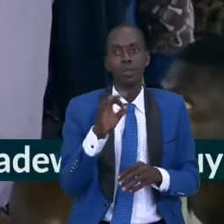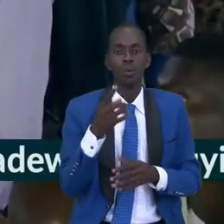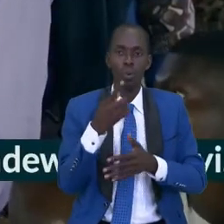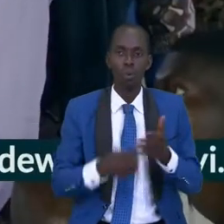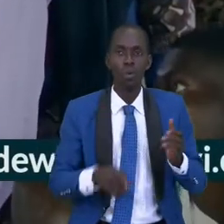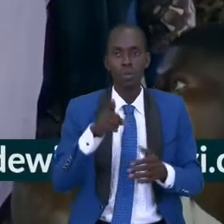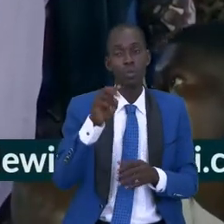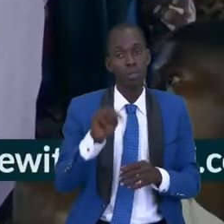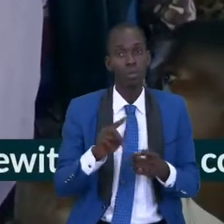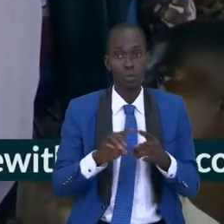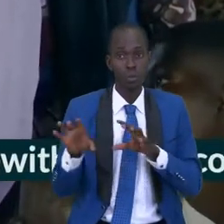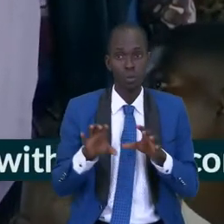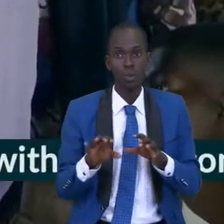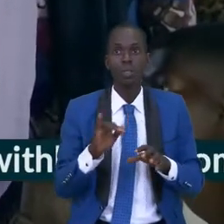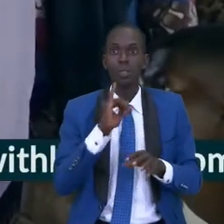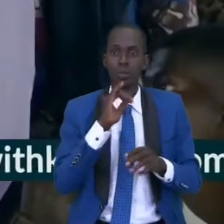all over the globe,